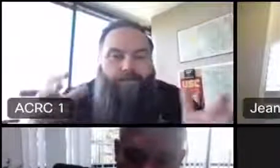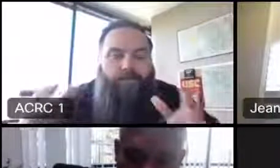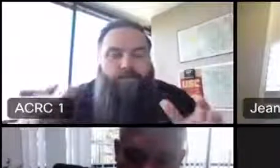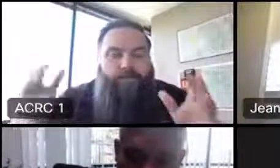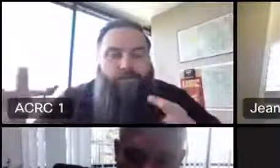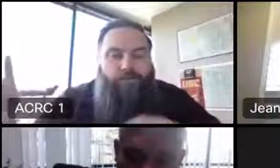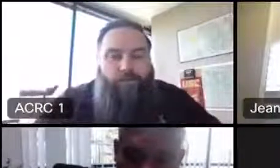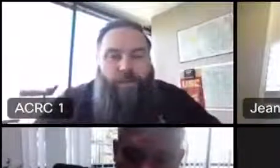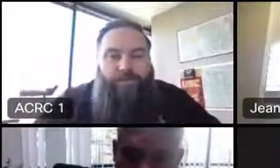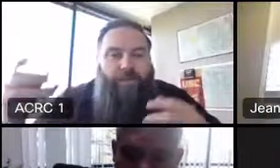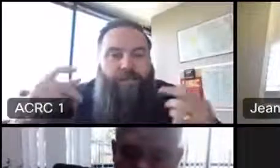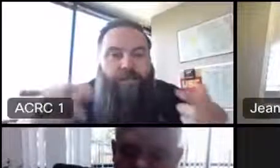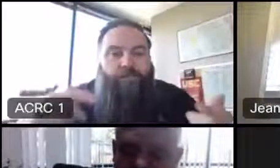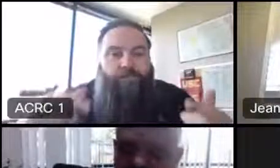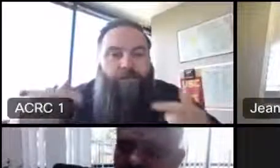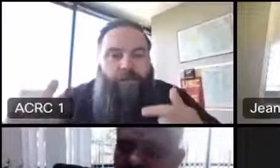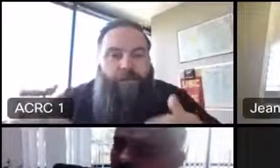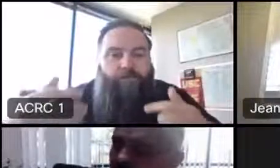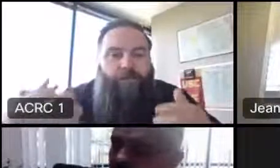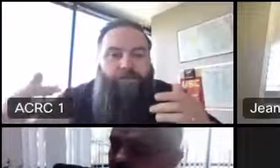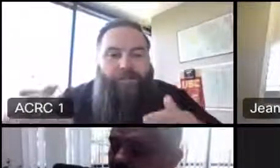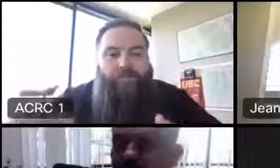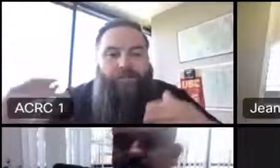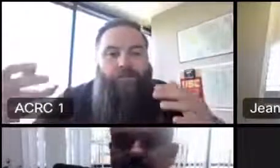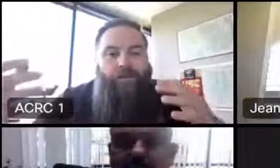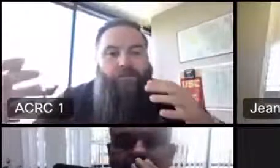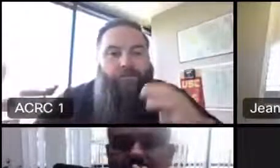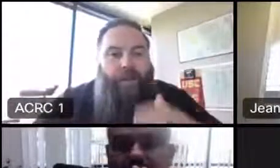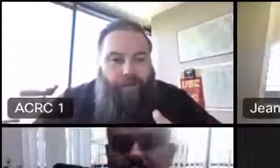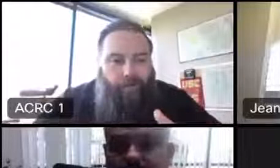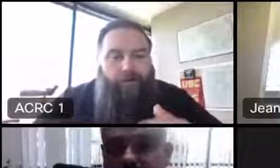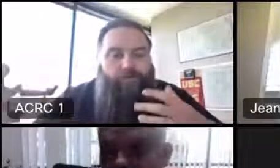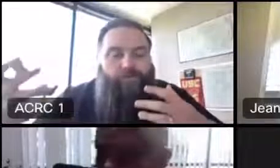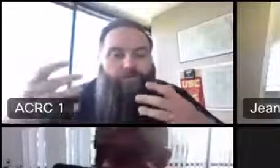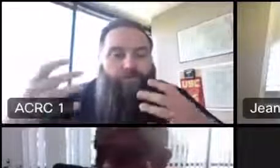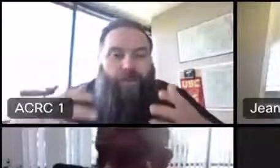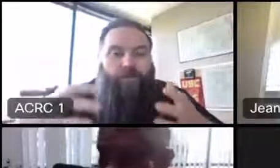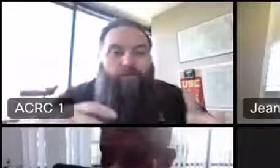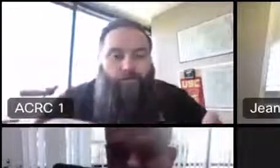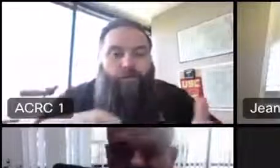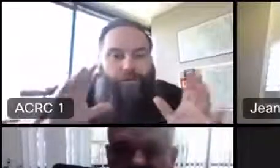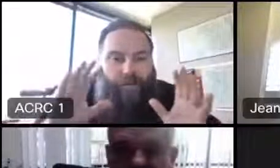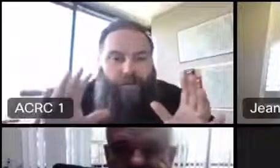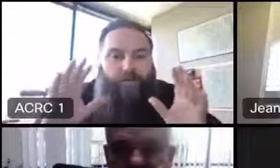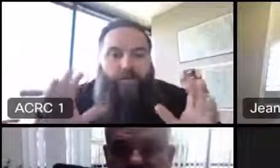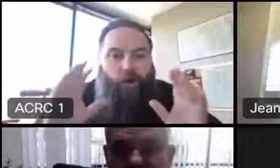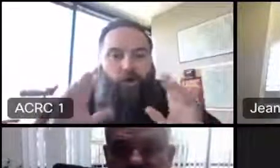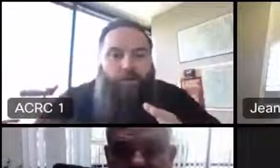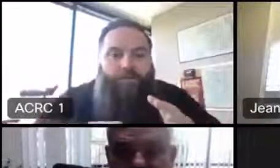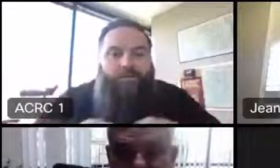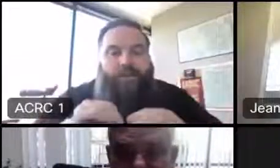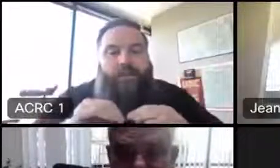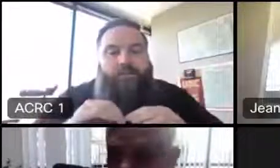a transportation service request if you need a new transportation provider to do that route. Like that is